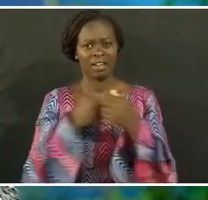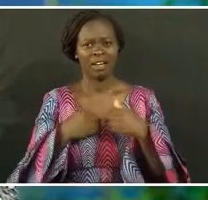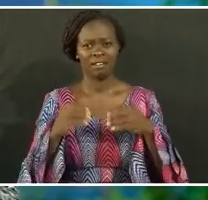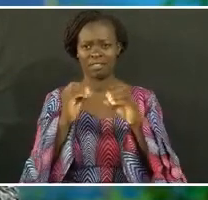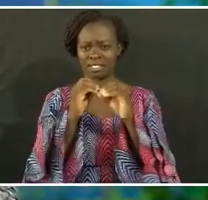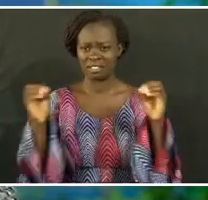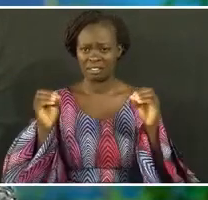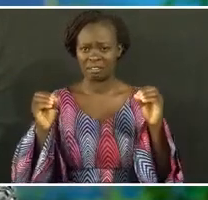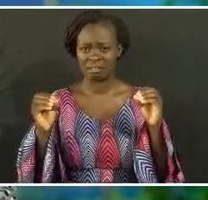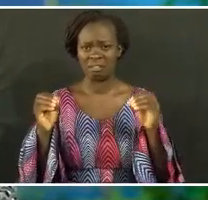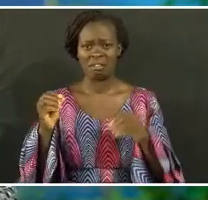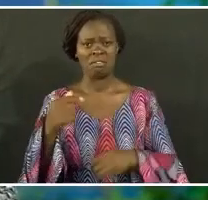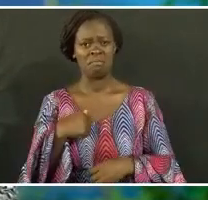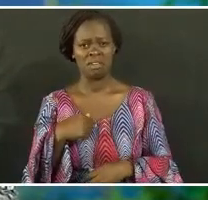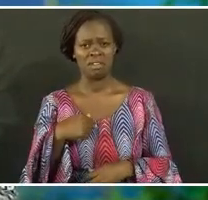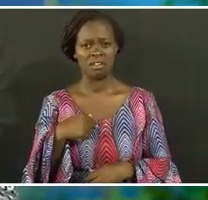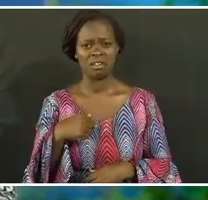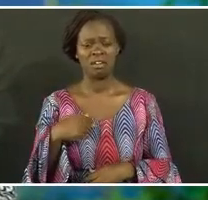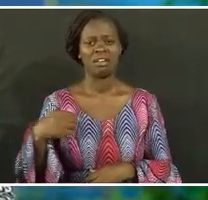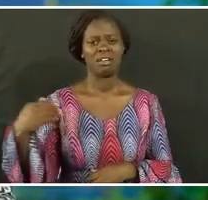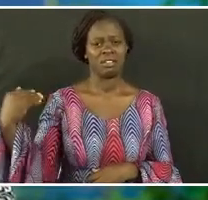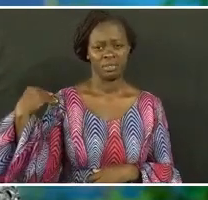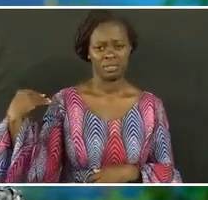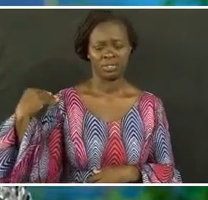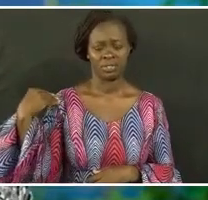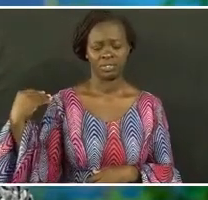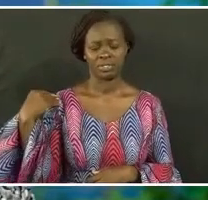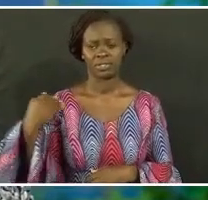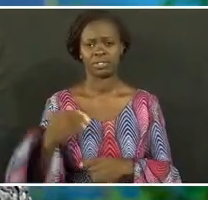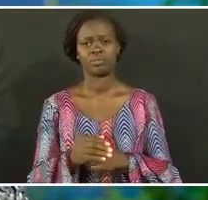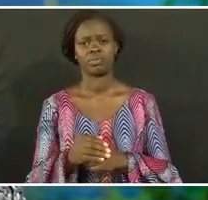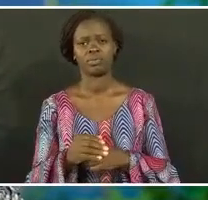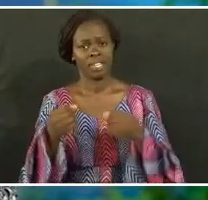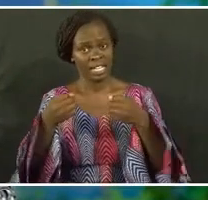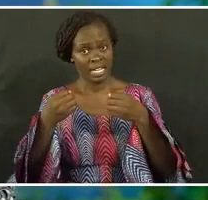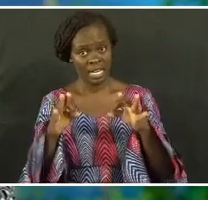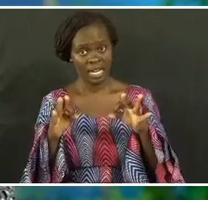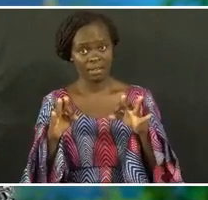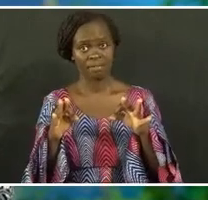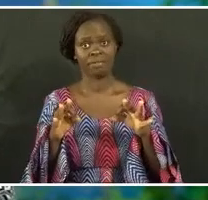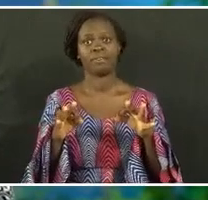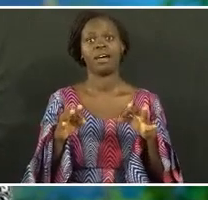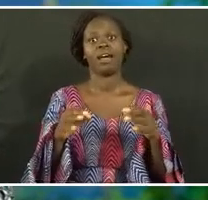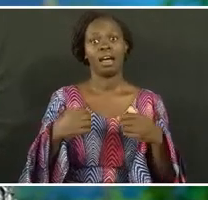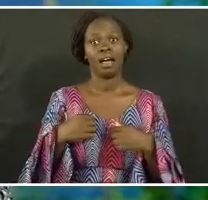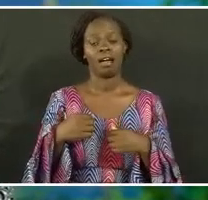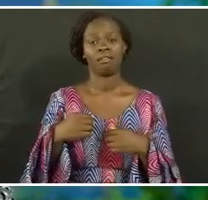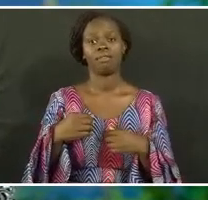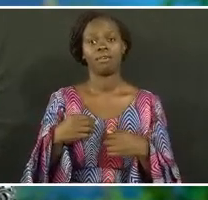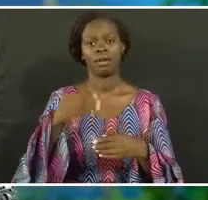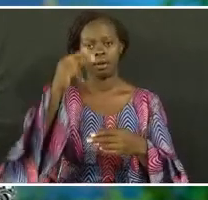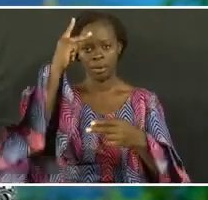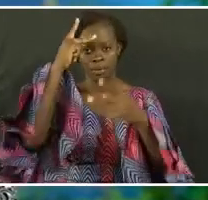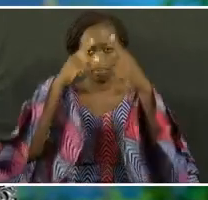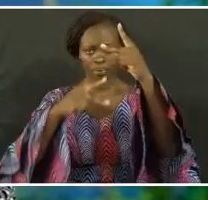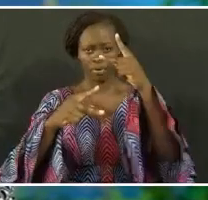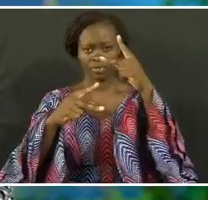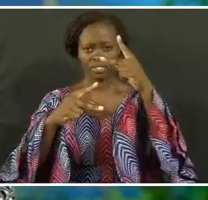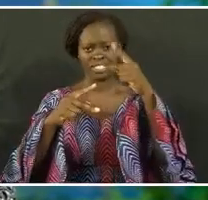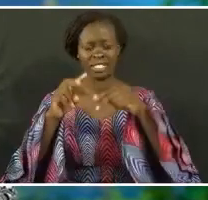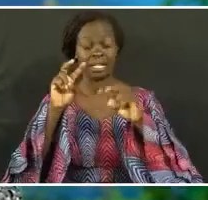a resounding gong or a clanging cymbal. If I have the gift of prophecy and can perform